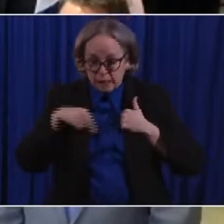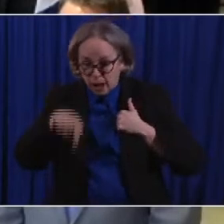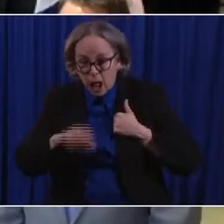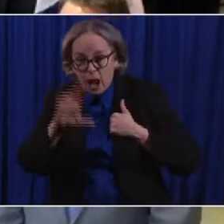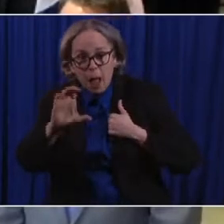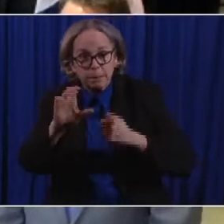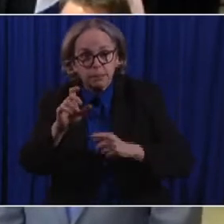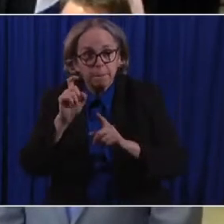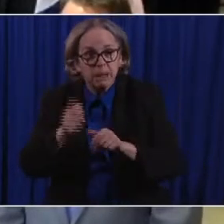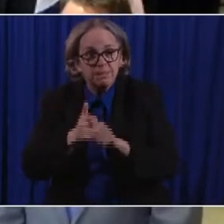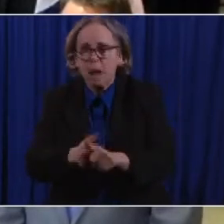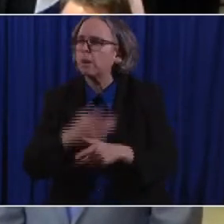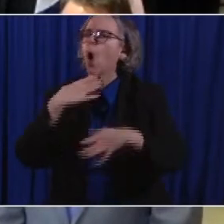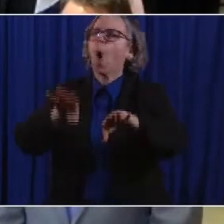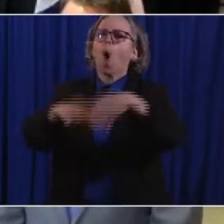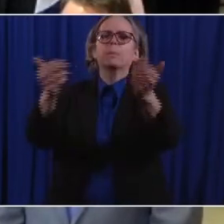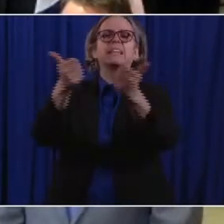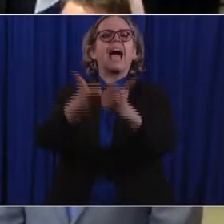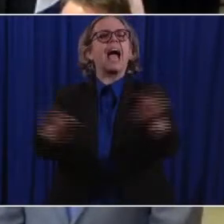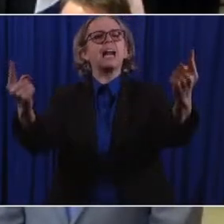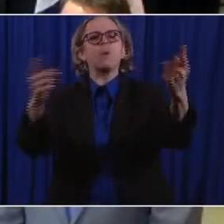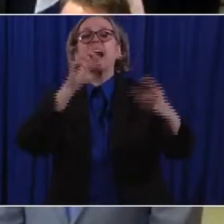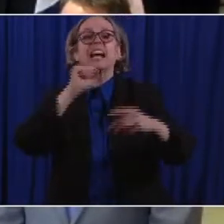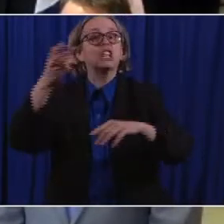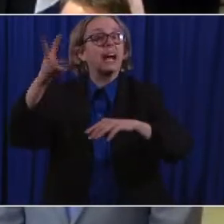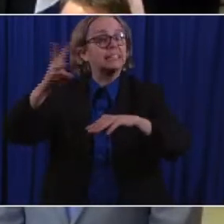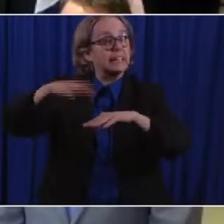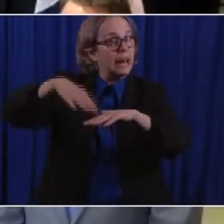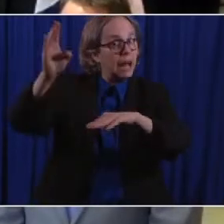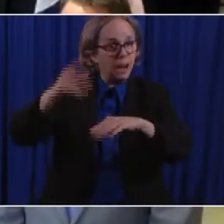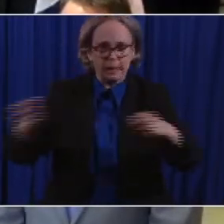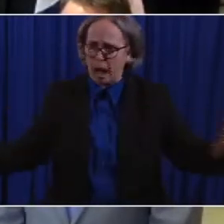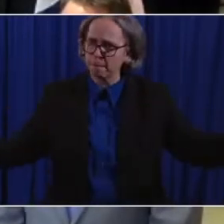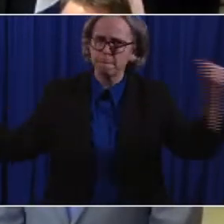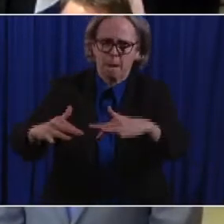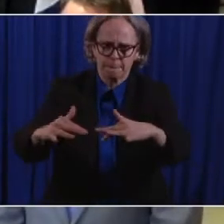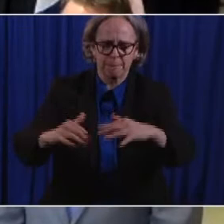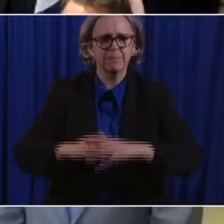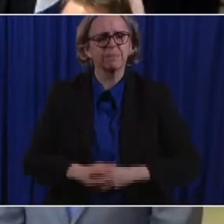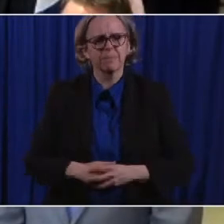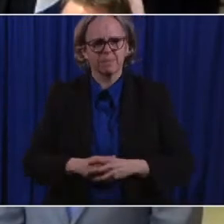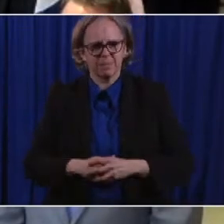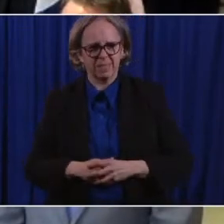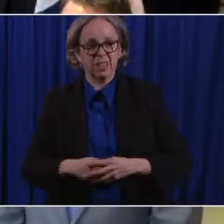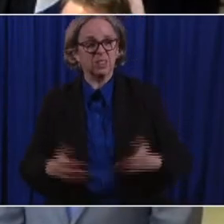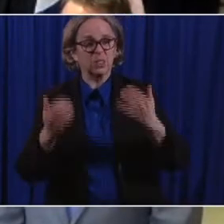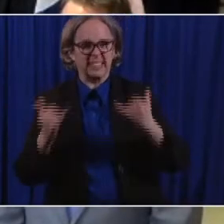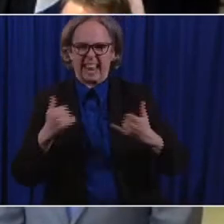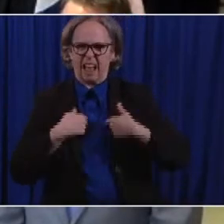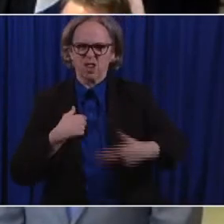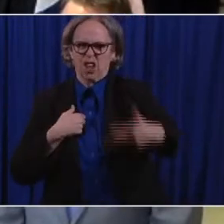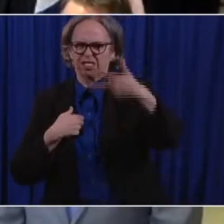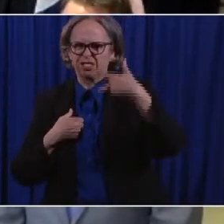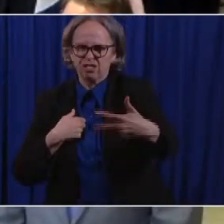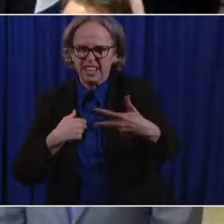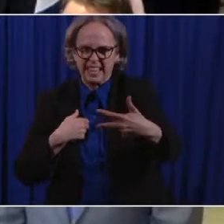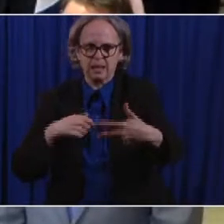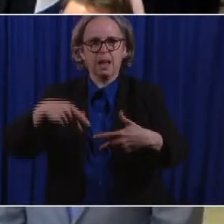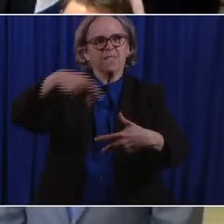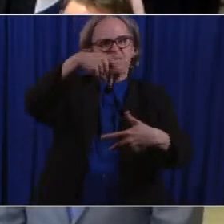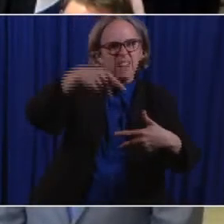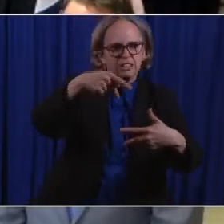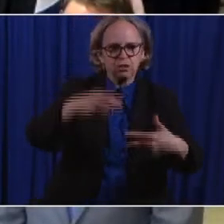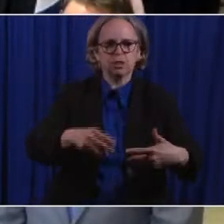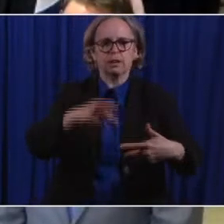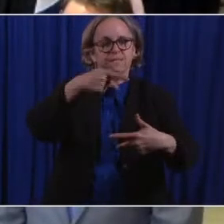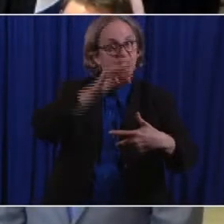vaccine clinic, we offer Pfizer, Moderna, and Johnson & Johnson. Today is our first day doing Johnson & Johnson only,